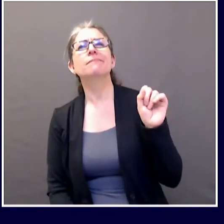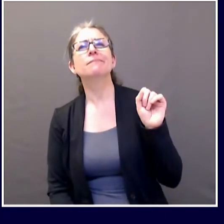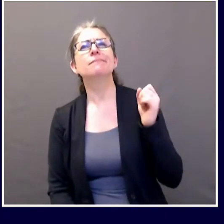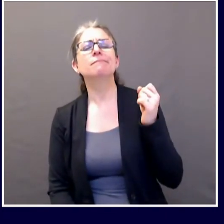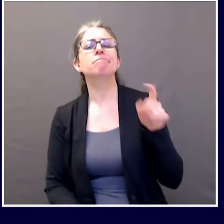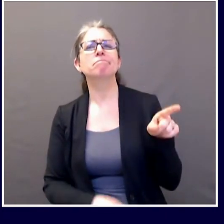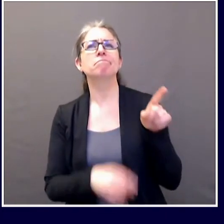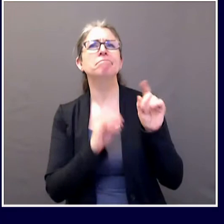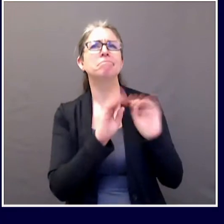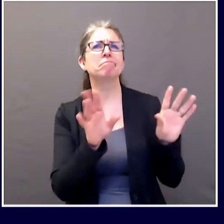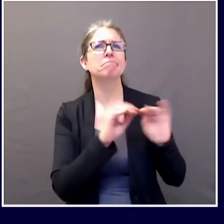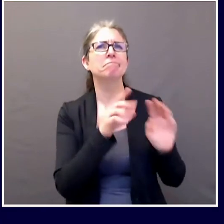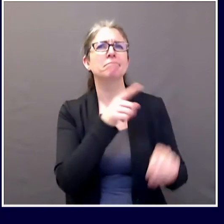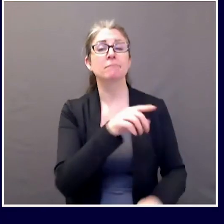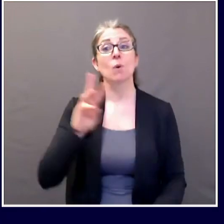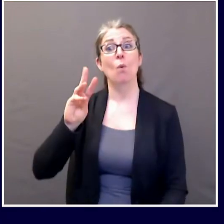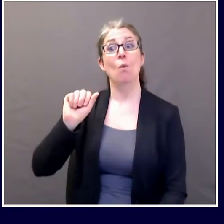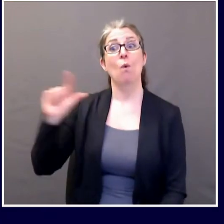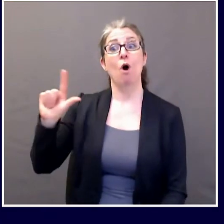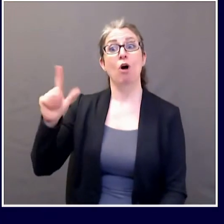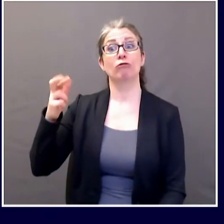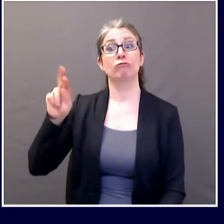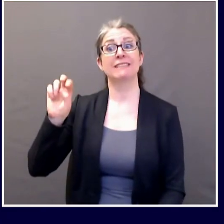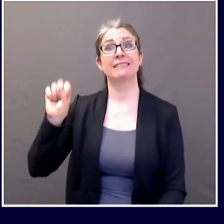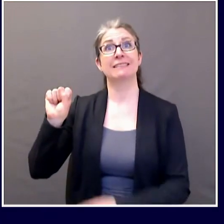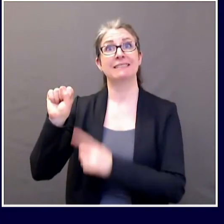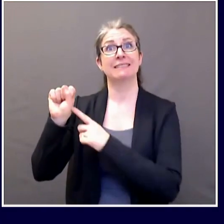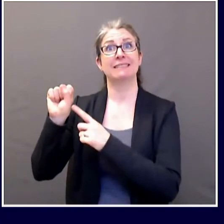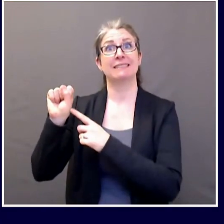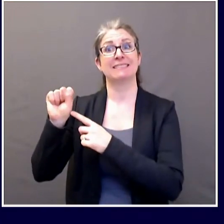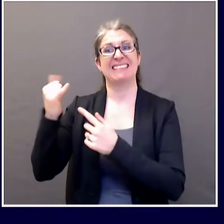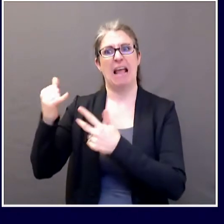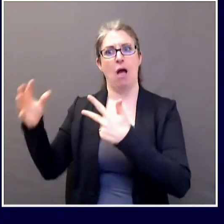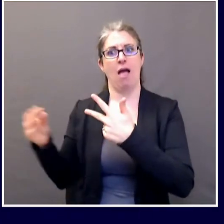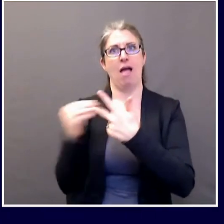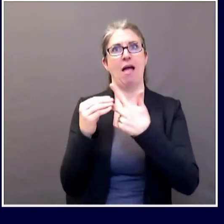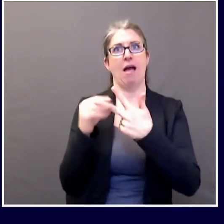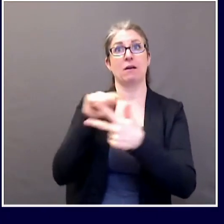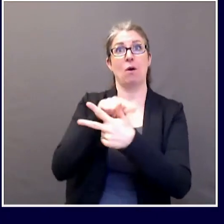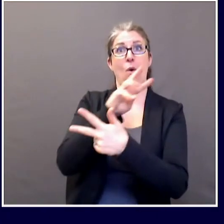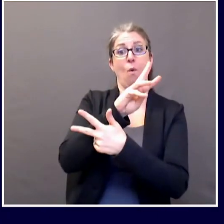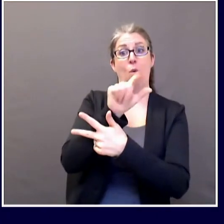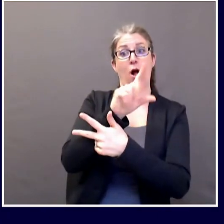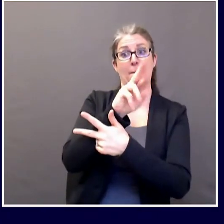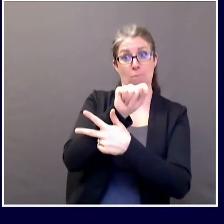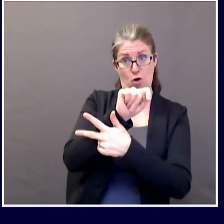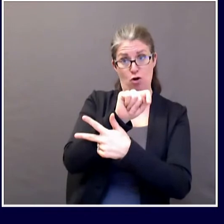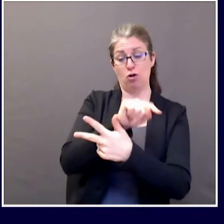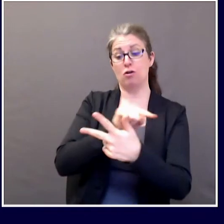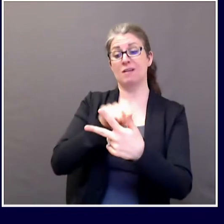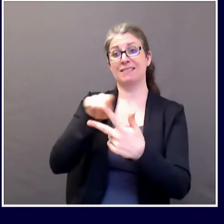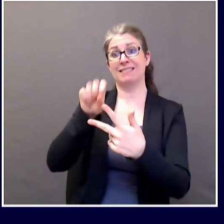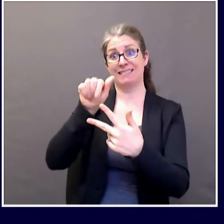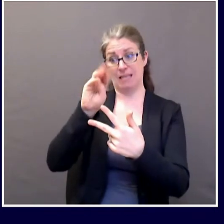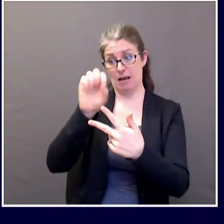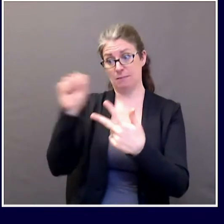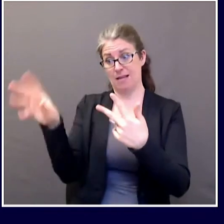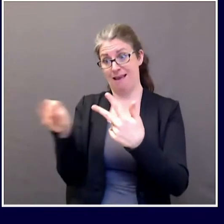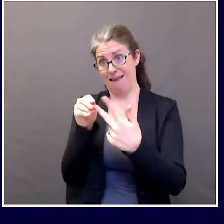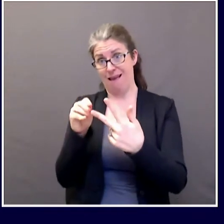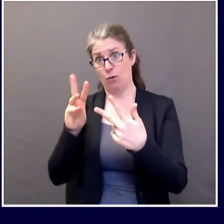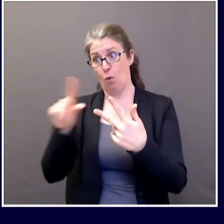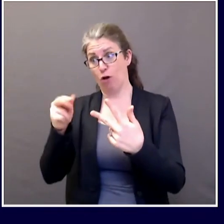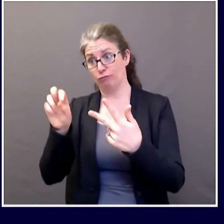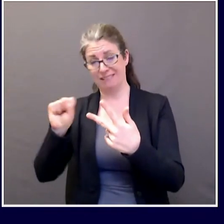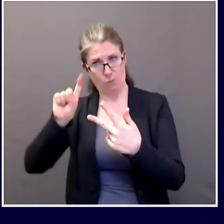You are absolutely correct, Chris. It will just be those who are either 70 and above or are part of phase 1A in some other fashion.